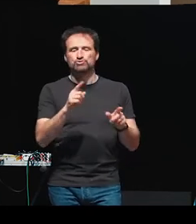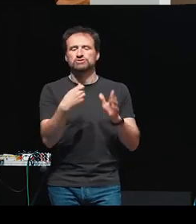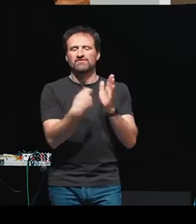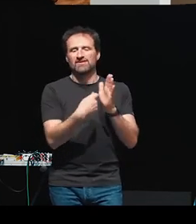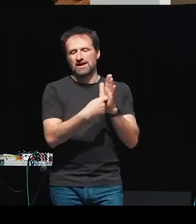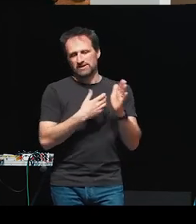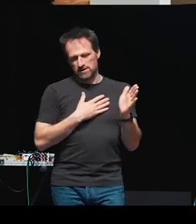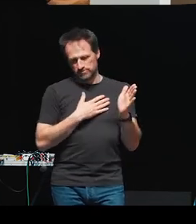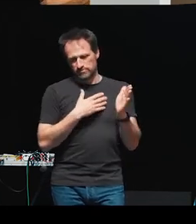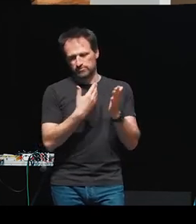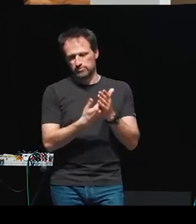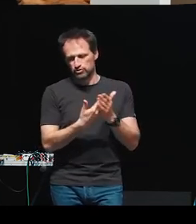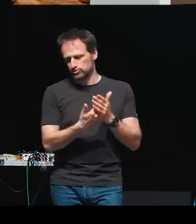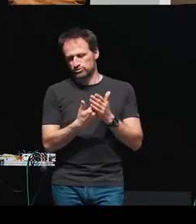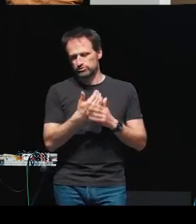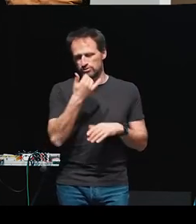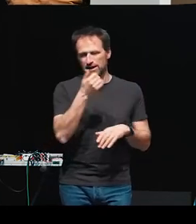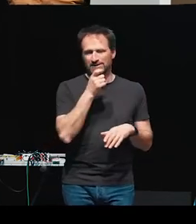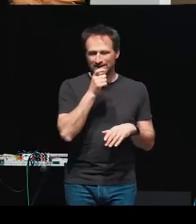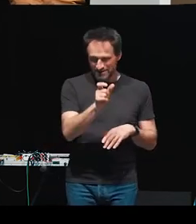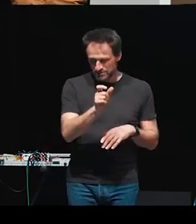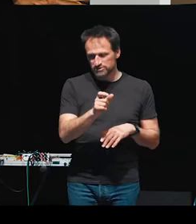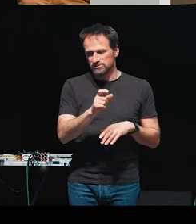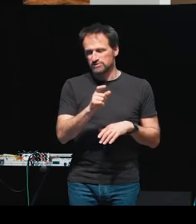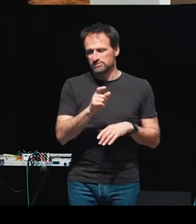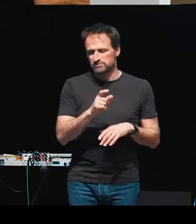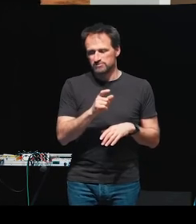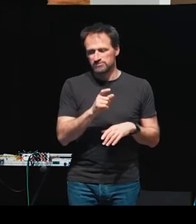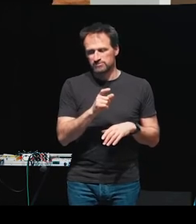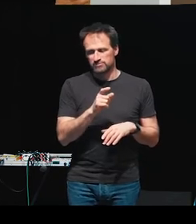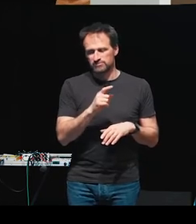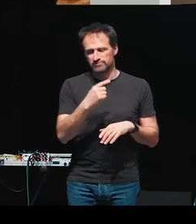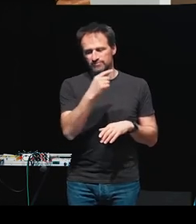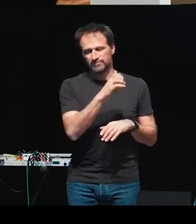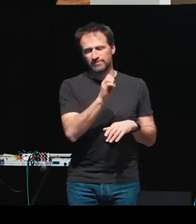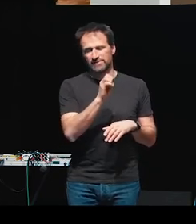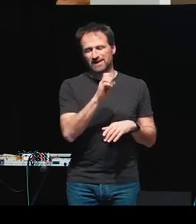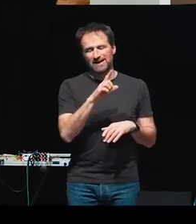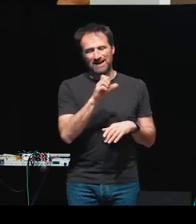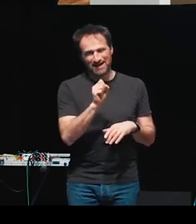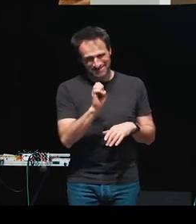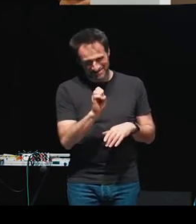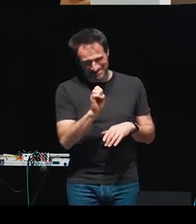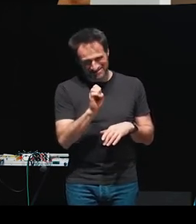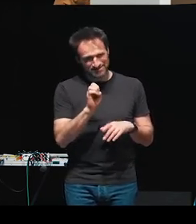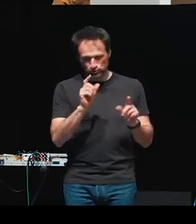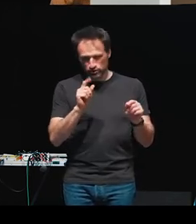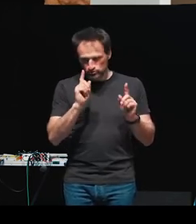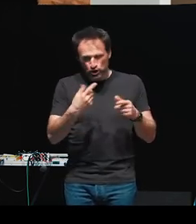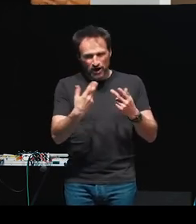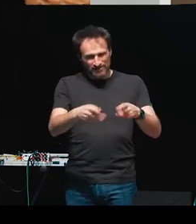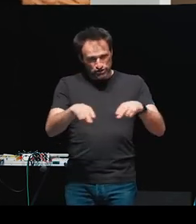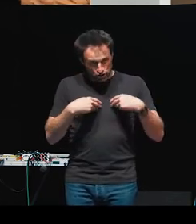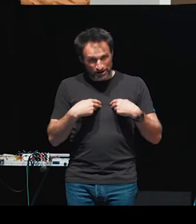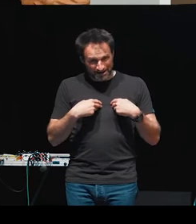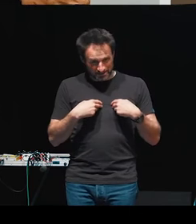an if expression always has to have an else branch, because if the condition is false, it has to return something. And that's why it's